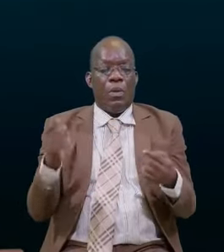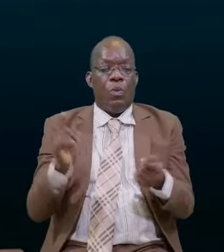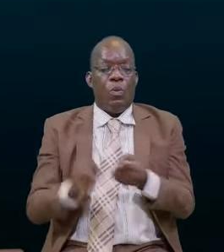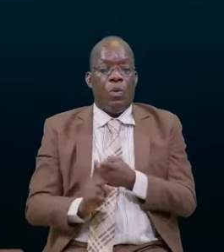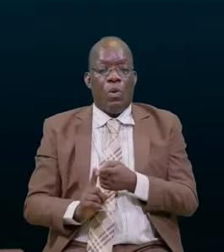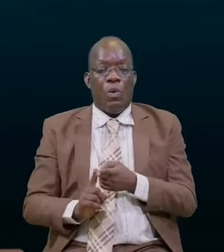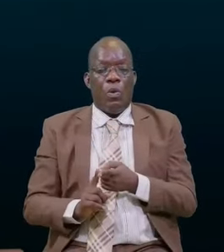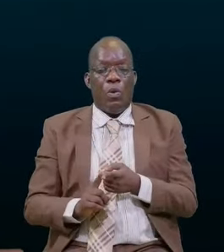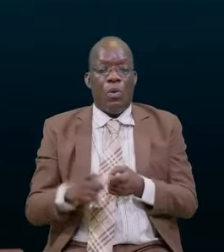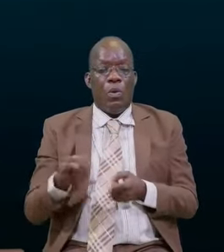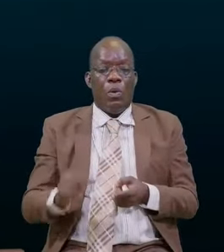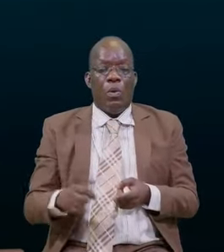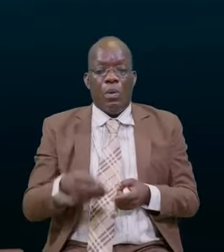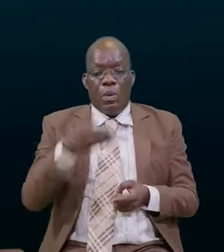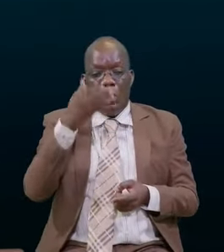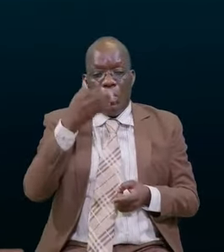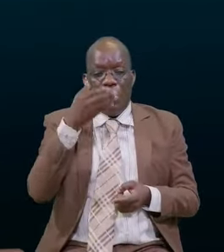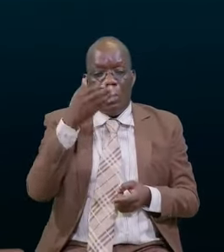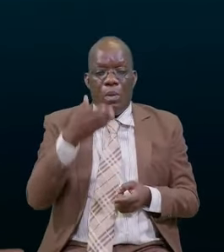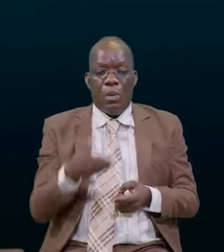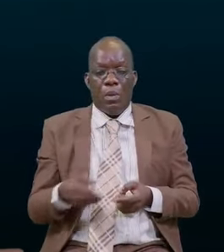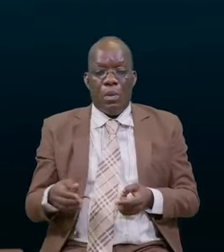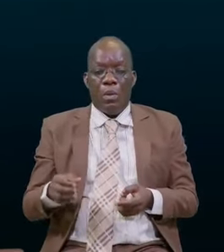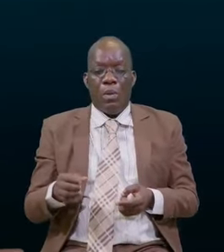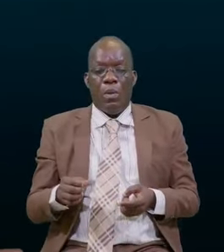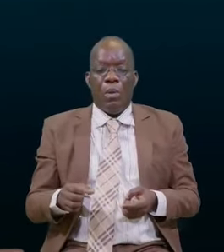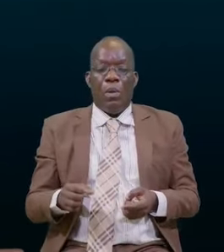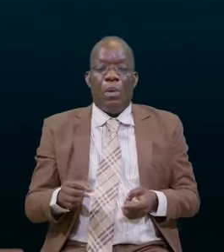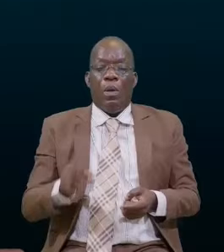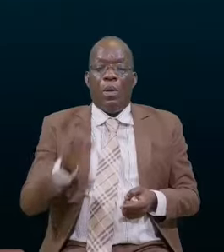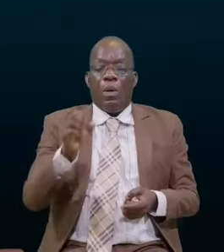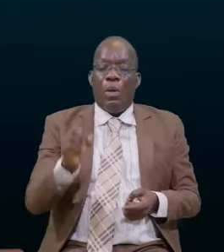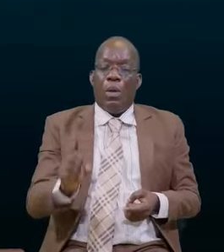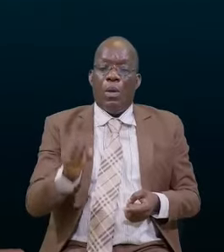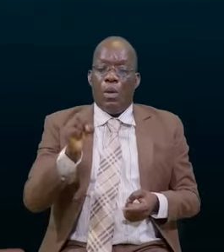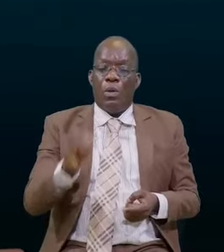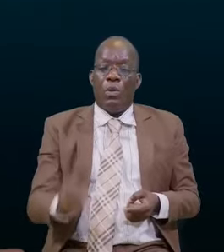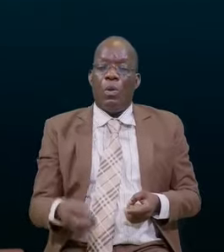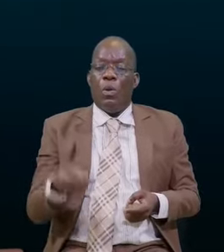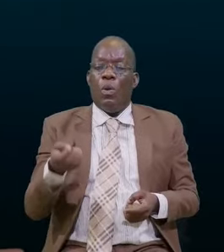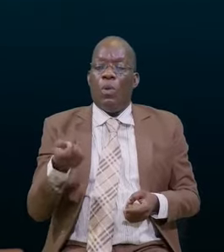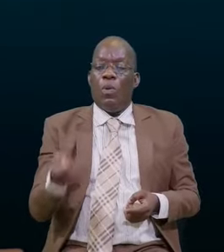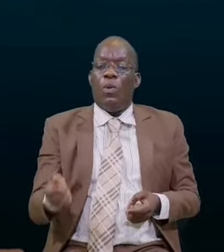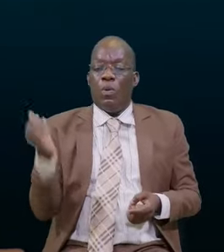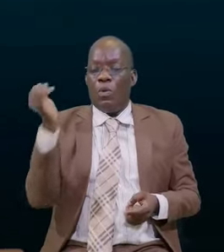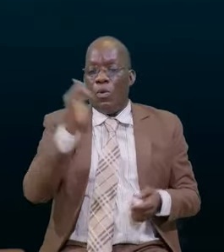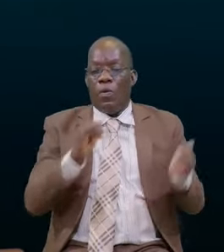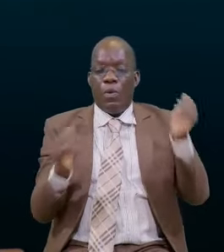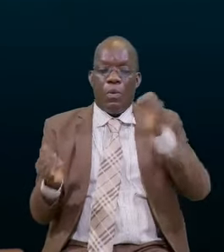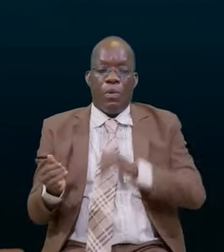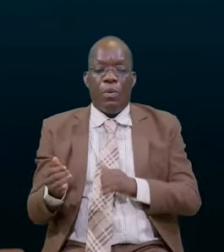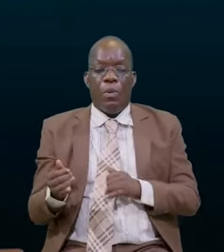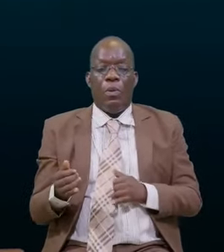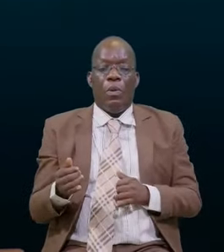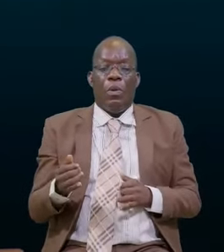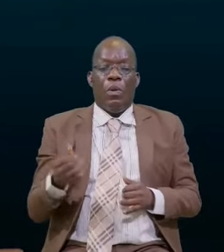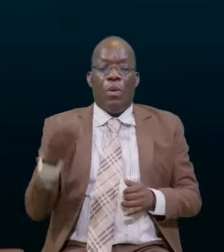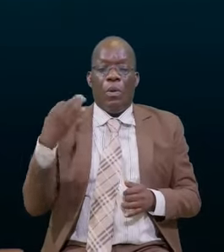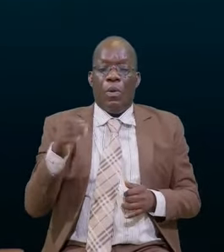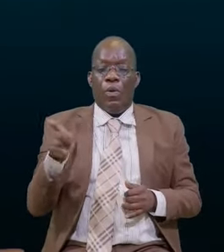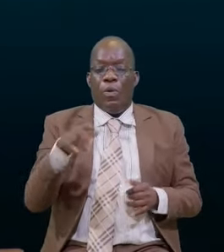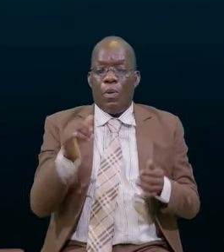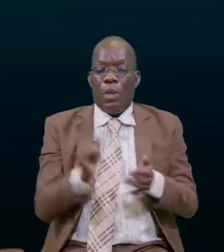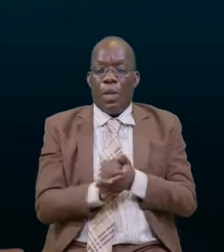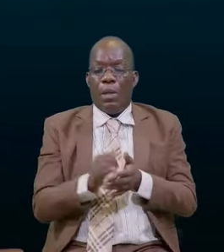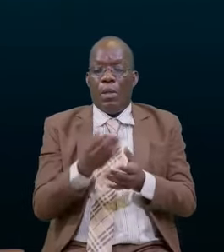stinking Savor so do a little fly he him that is in reputation for wisdom and honor so do a